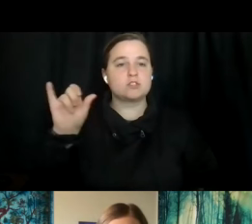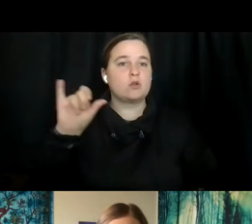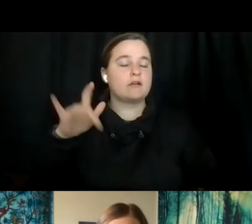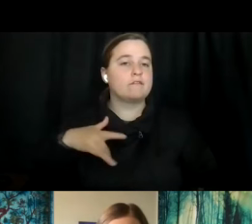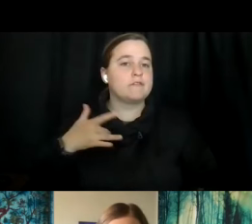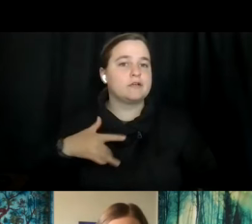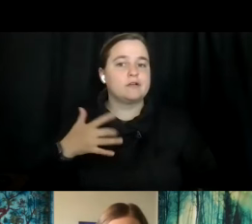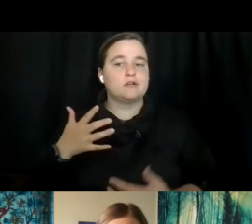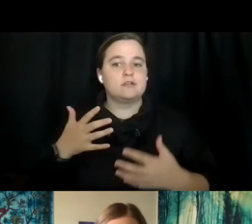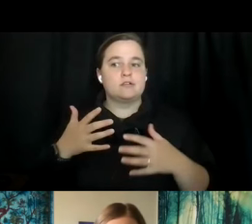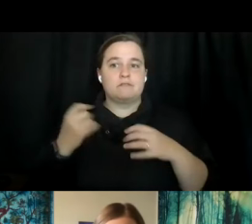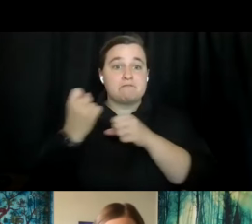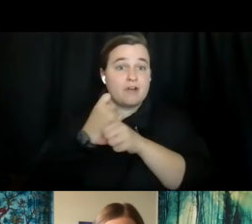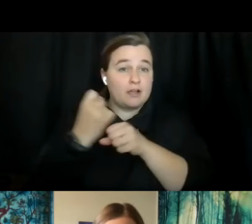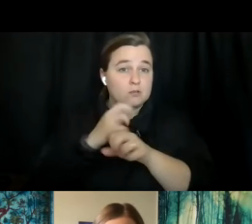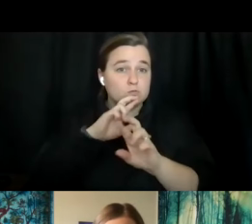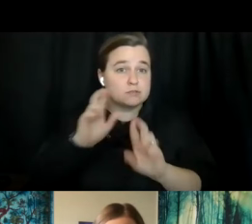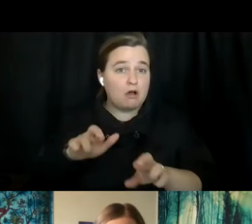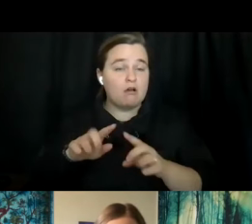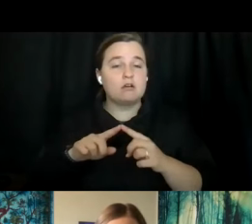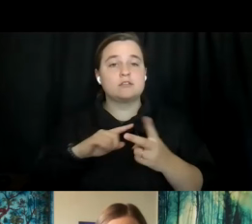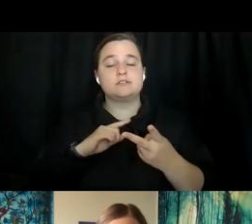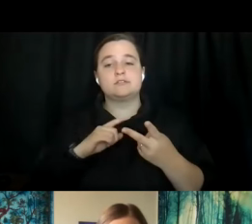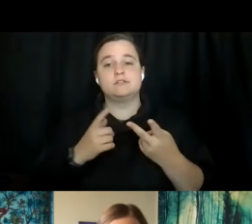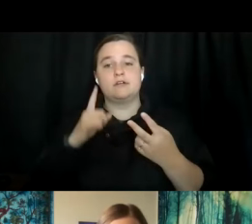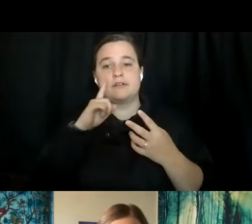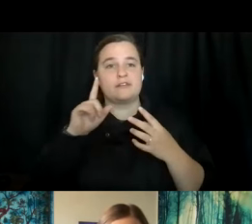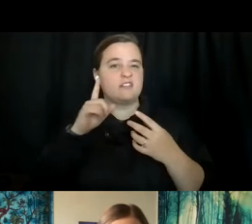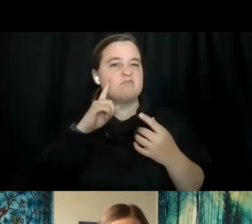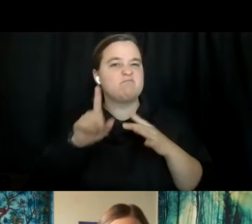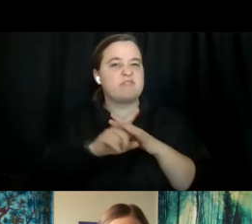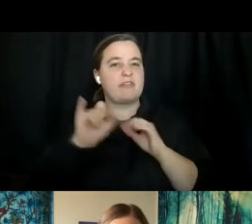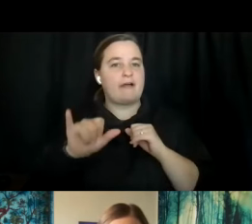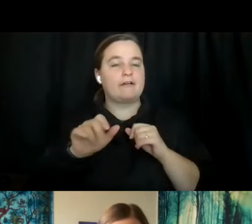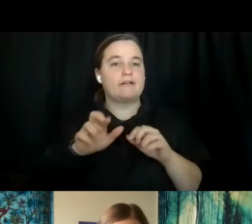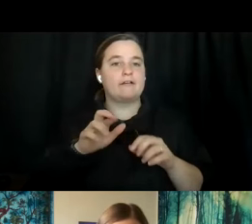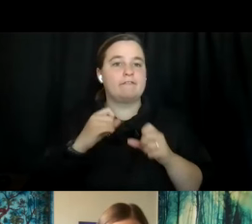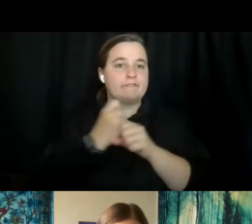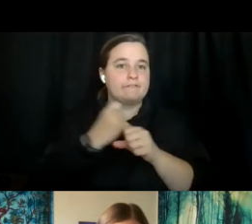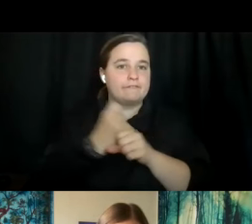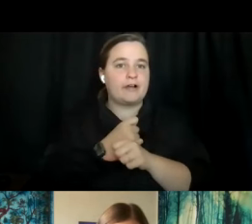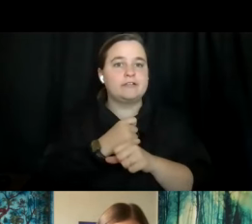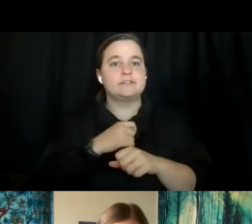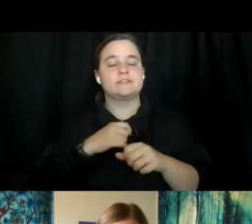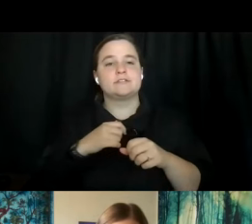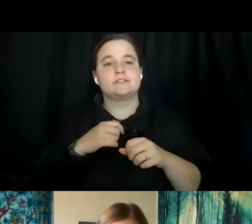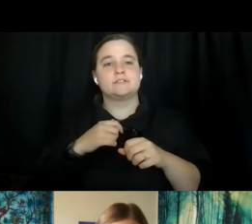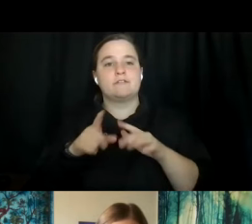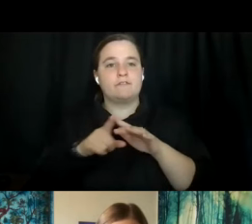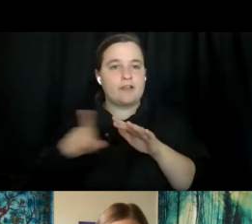to fight, thinking of that fight, flight, freeze, and fawn response.